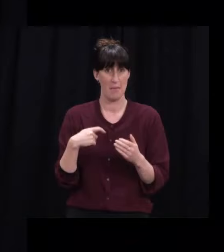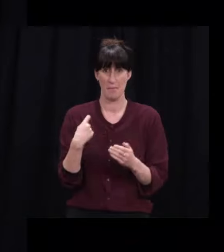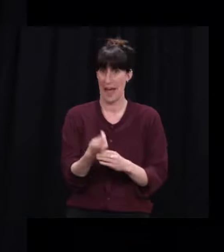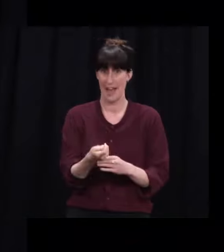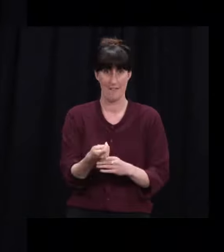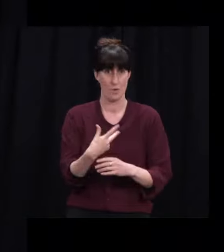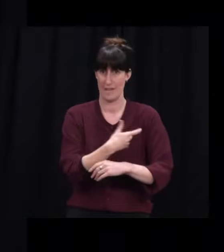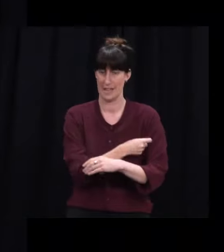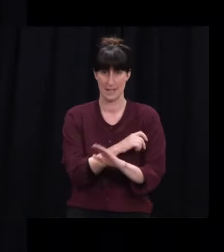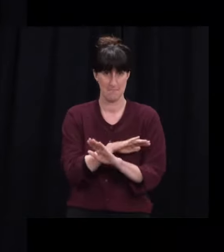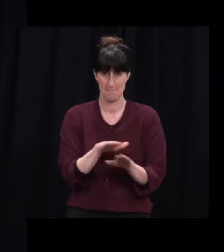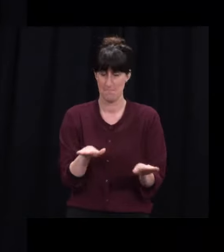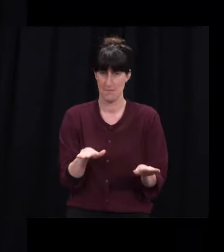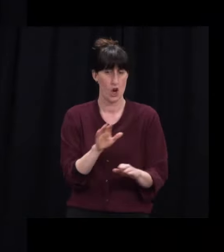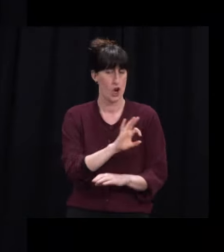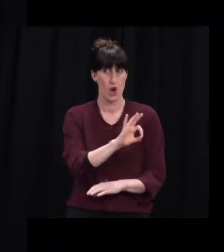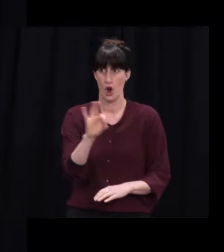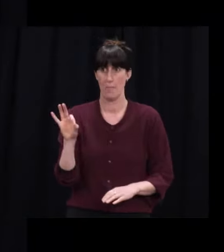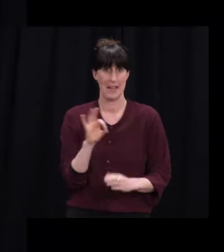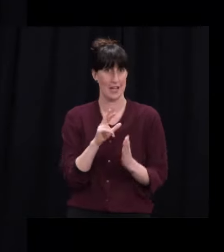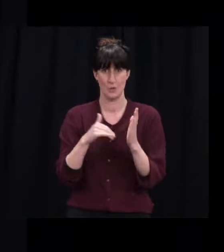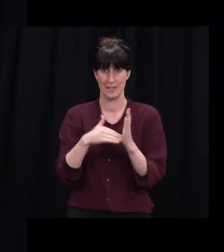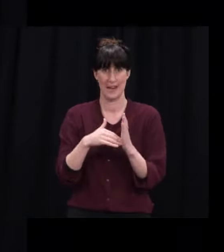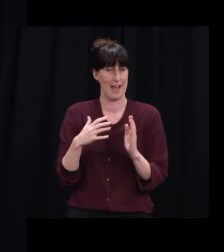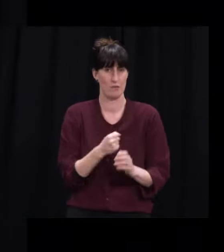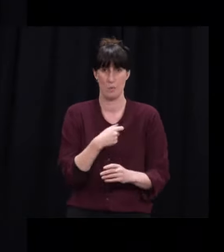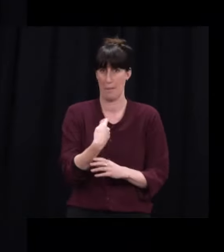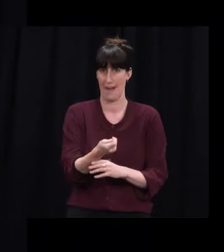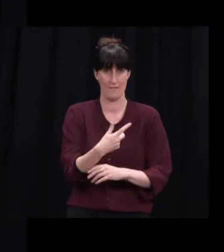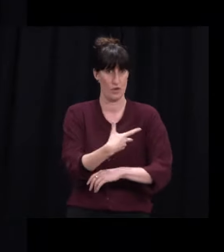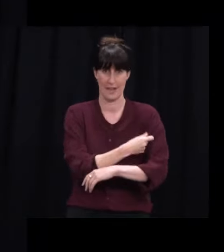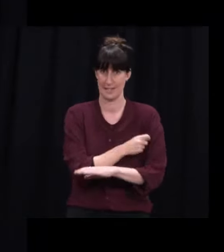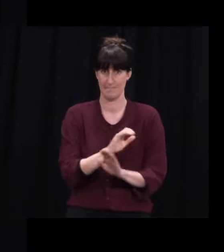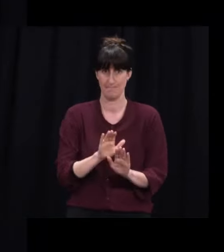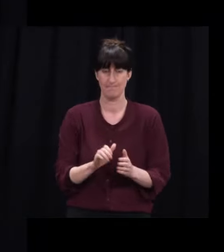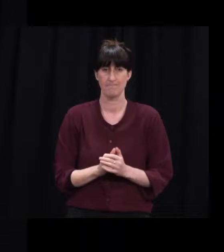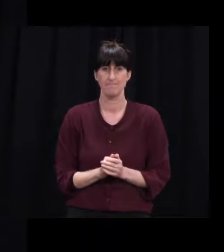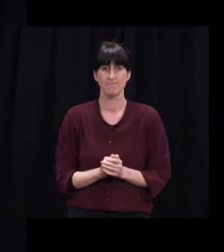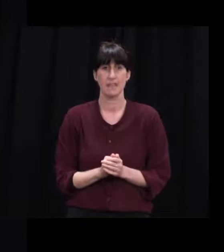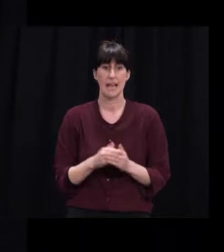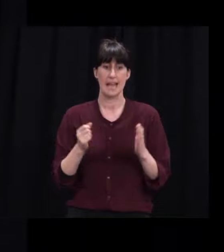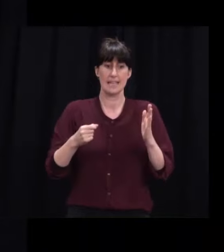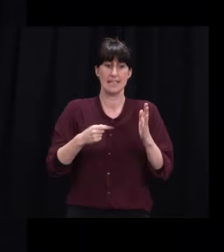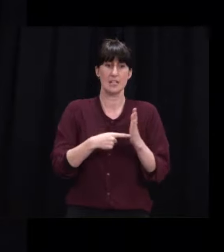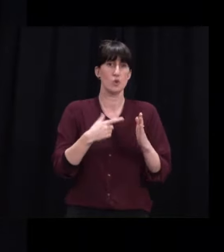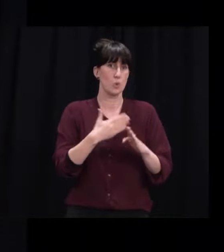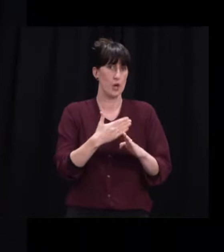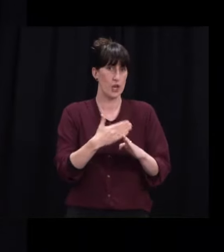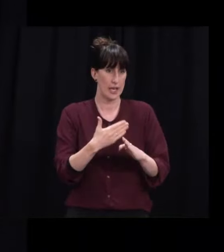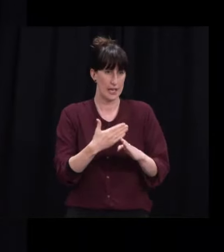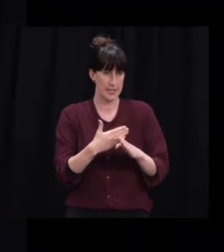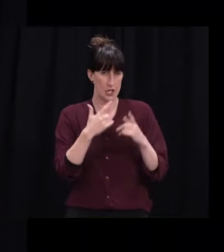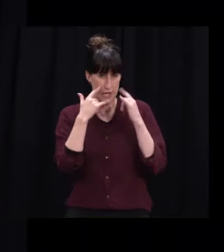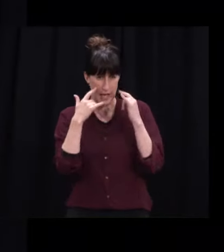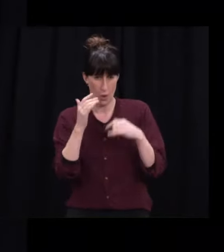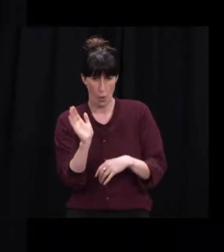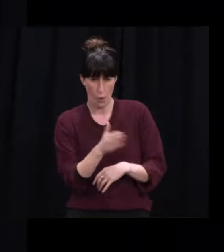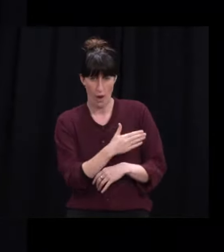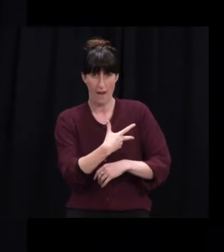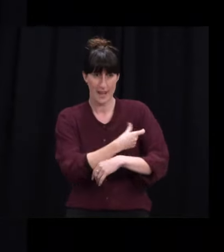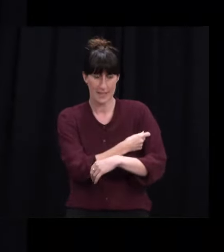for anybody in New Zealand. Our specific drive to ensure essential workers are vaccinated is also tracking well.